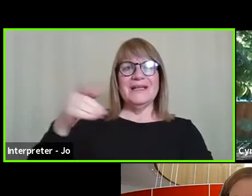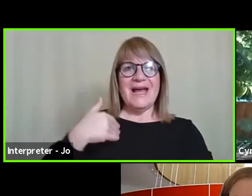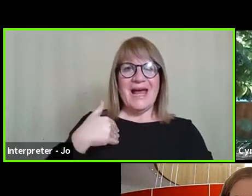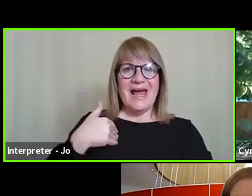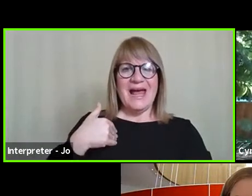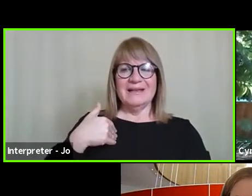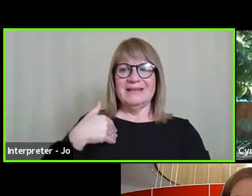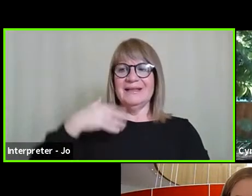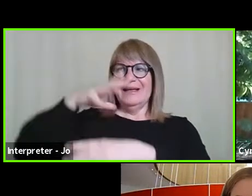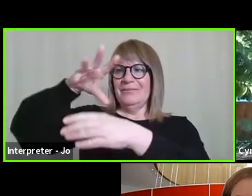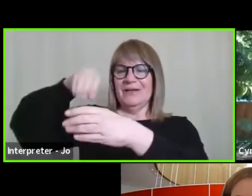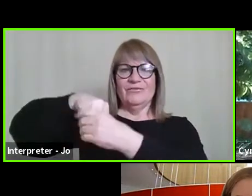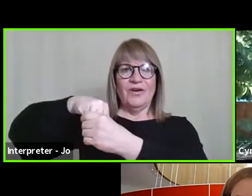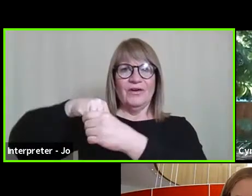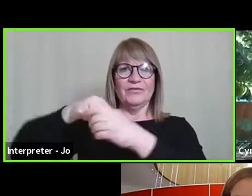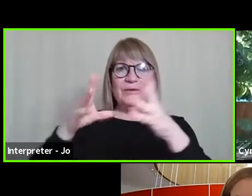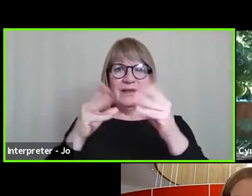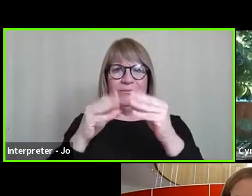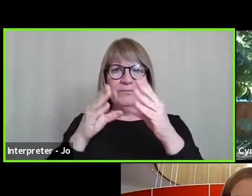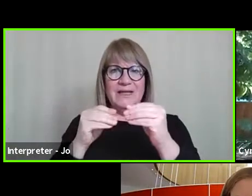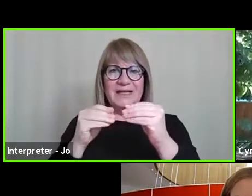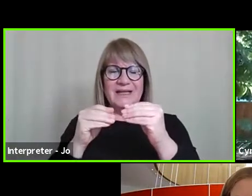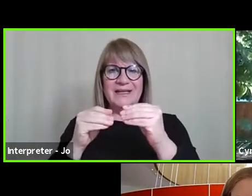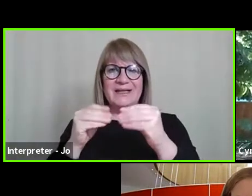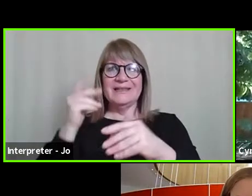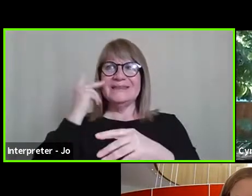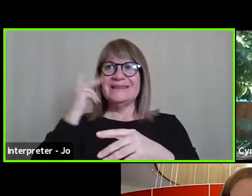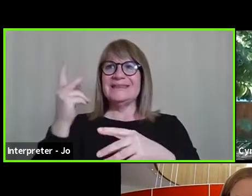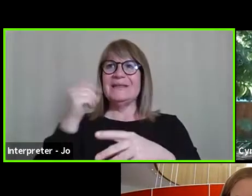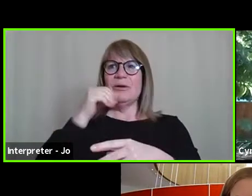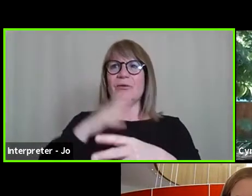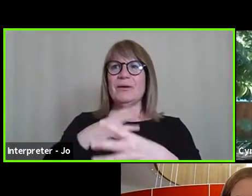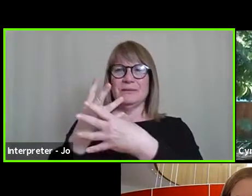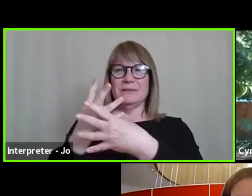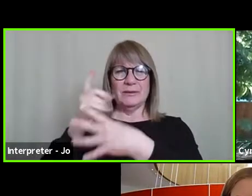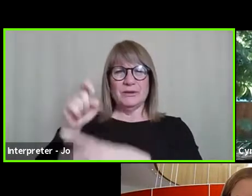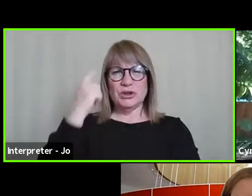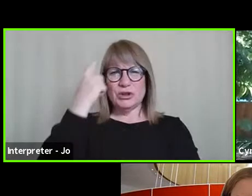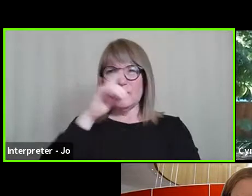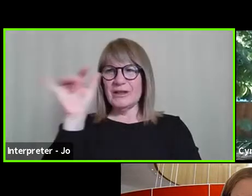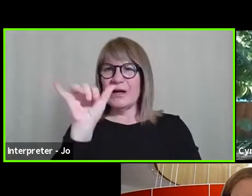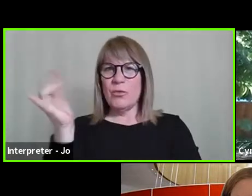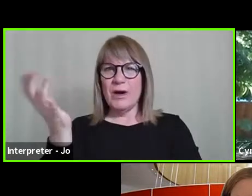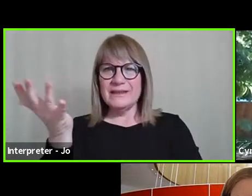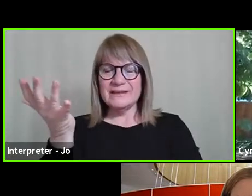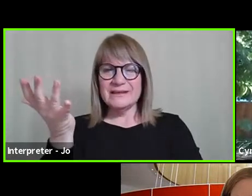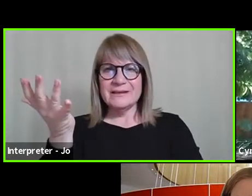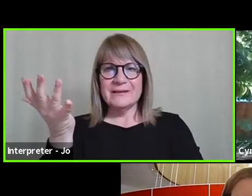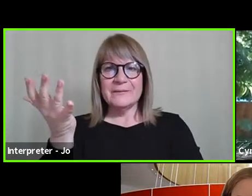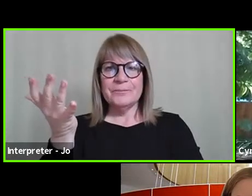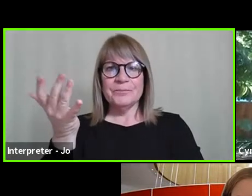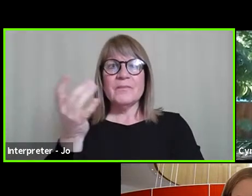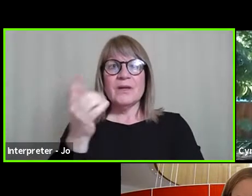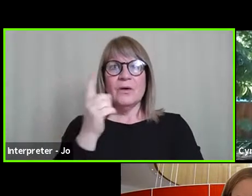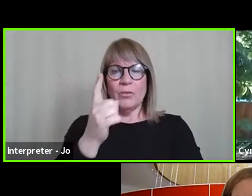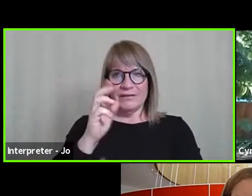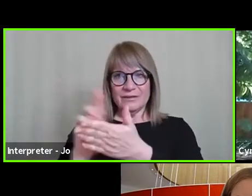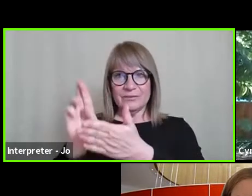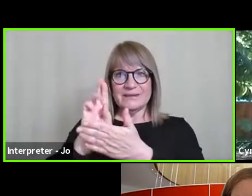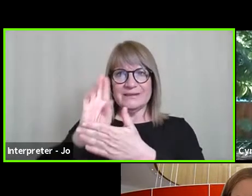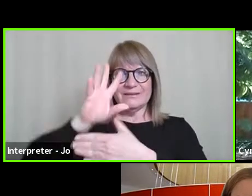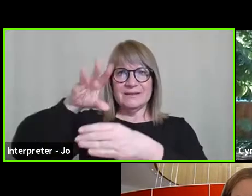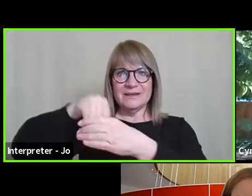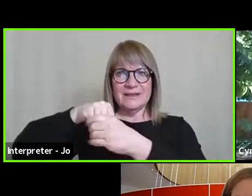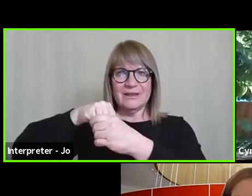to review what conditions the women's prisons should look like and that one of the agenda items had been the exploration of redefining